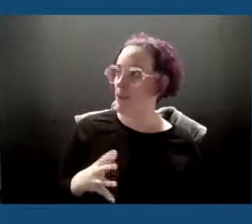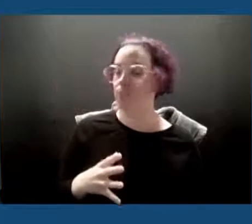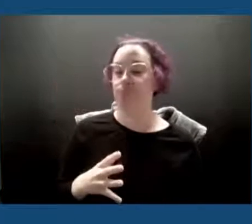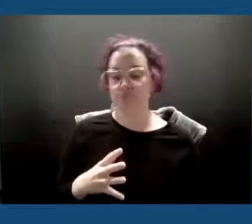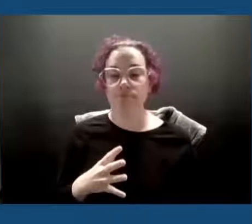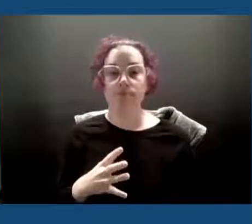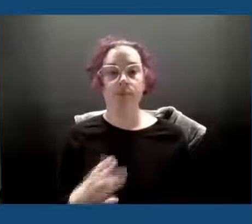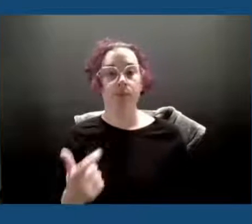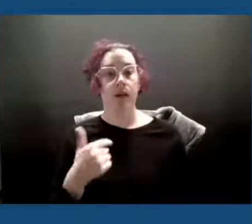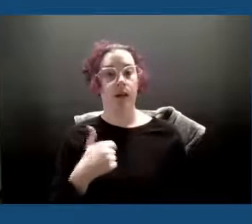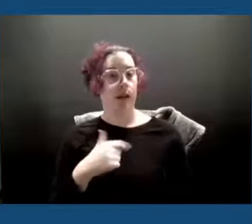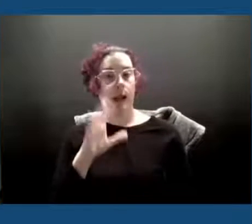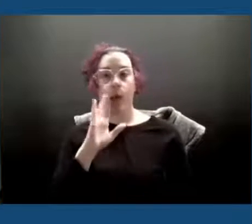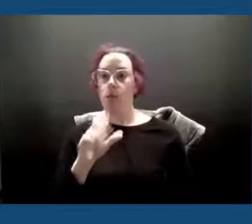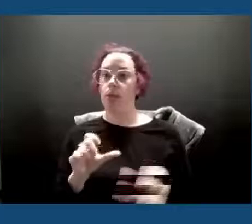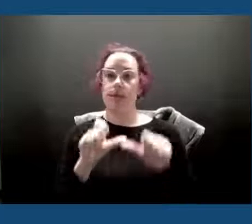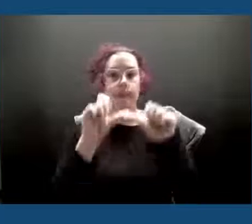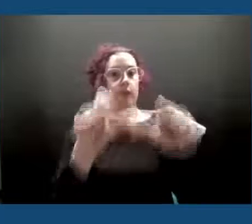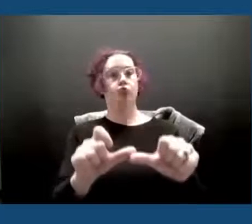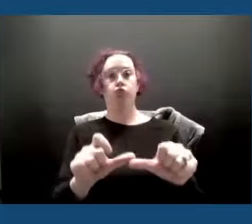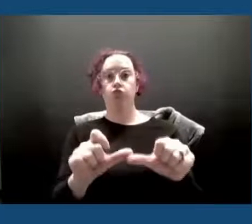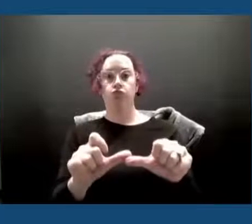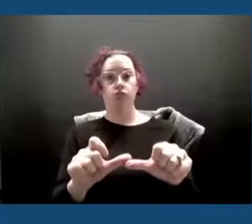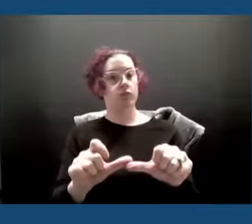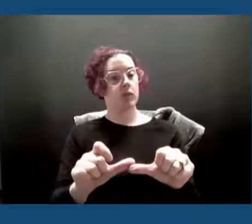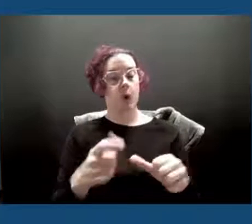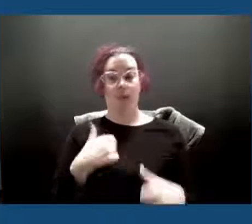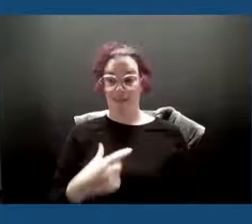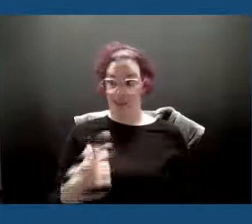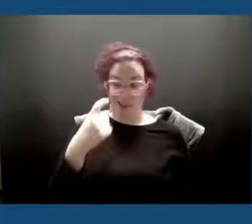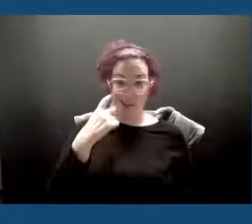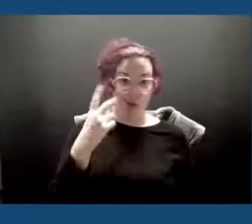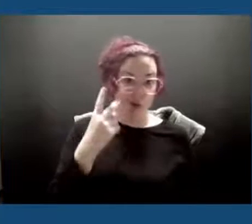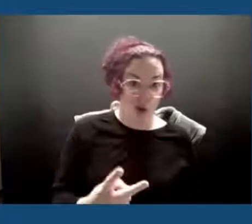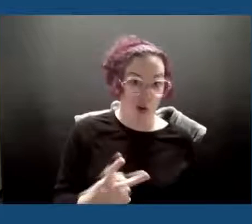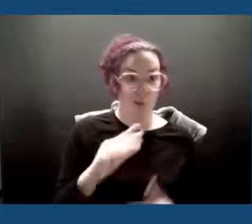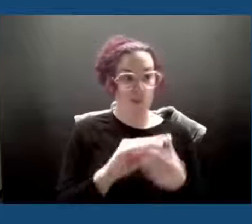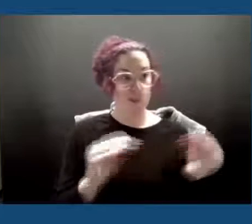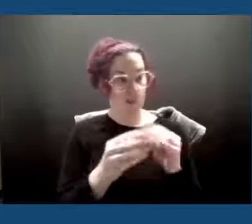this fighter, not just because of what I saw and the stories I had to hear,